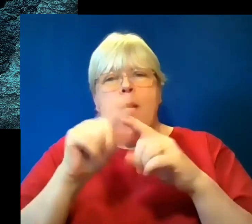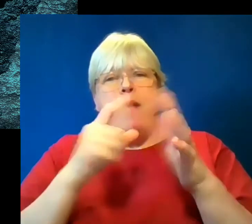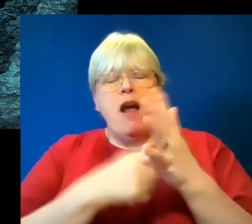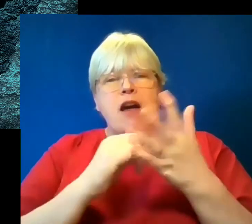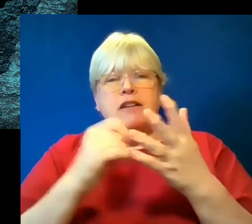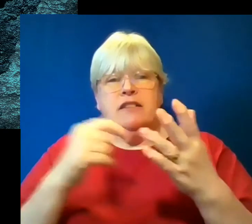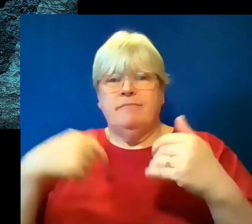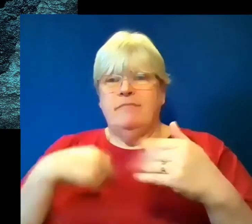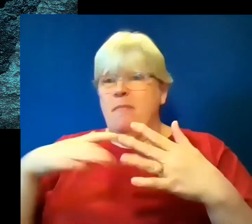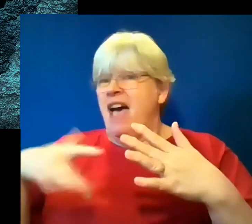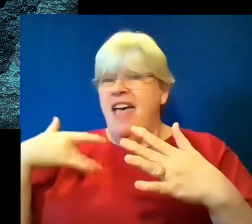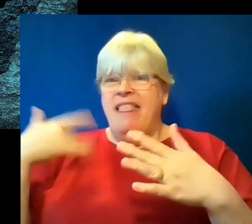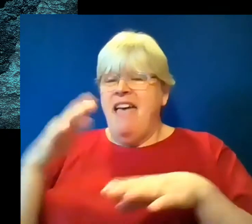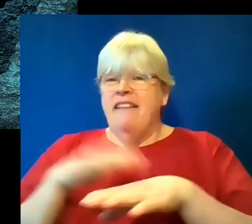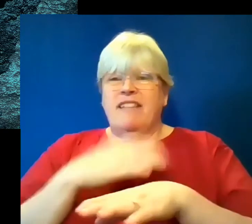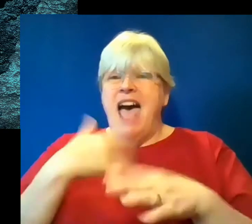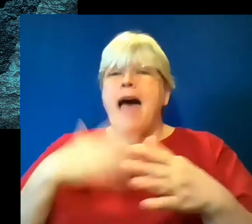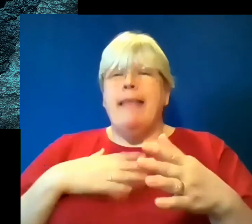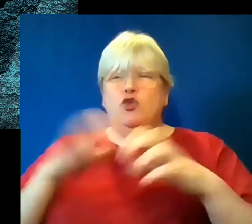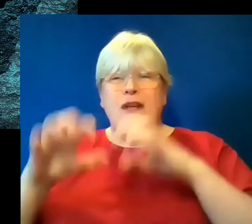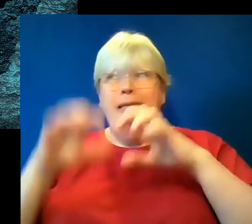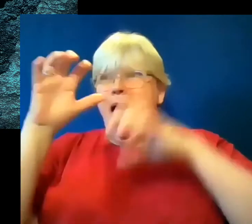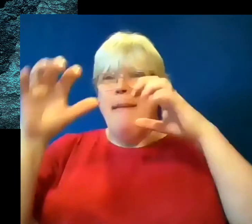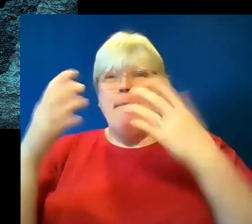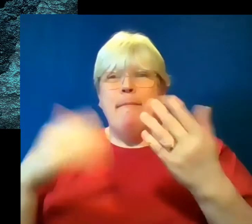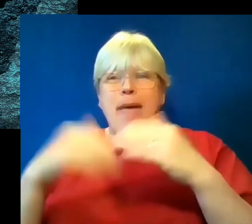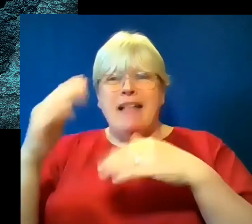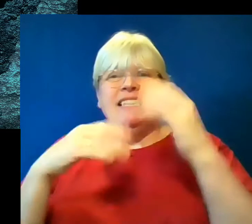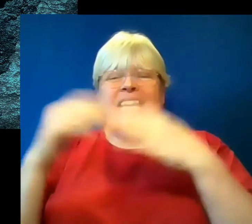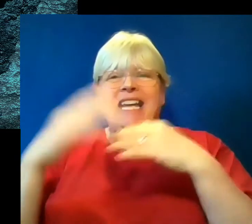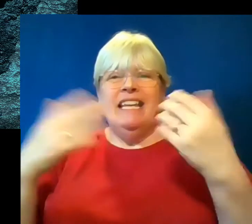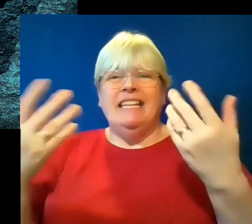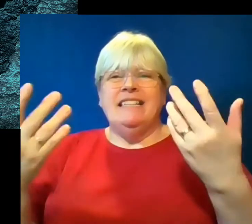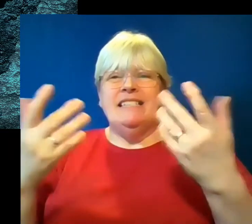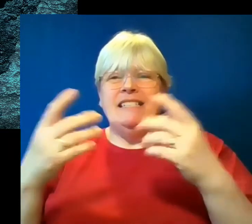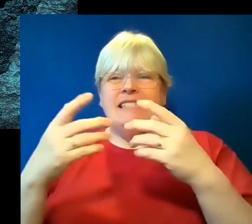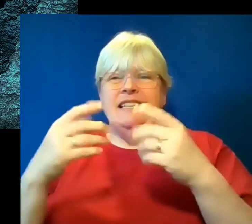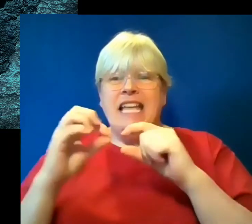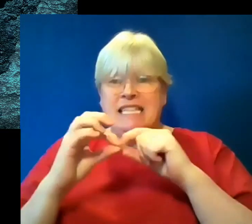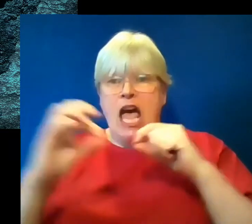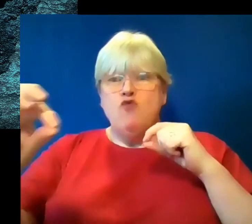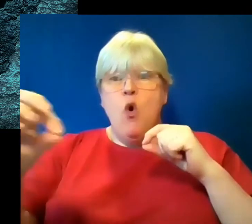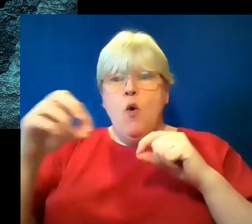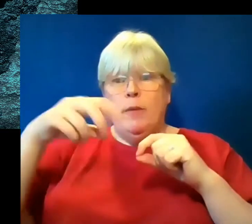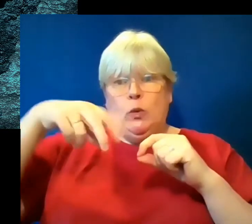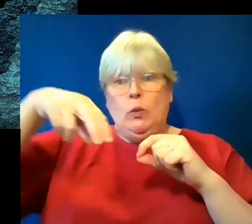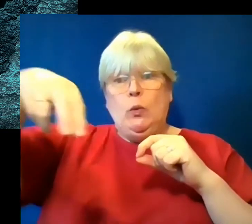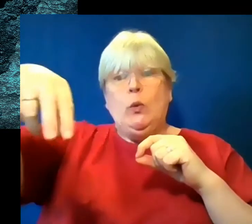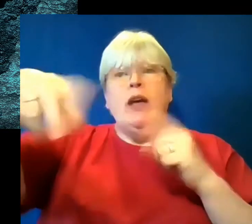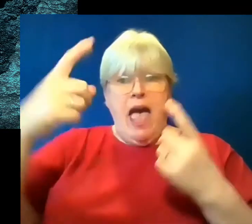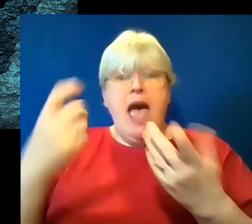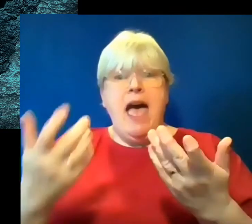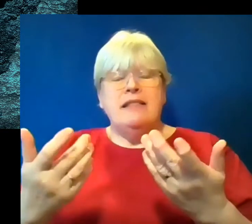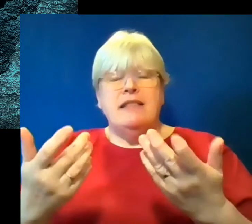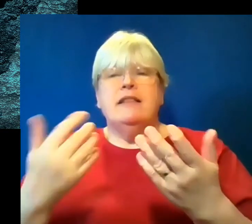lifelong pleasure in climbing. I used to climb buildings, and I also walk a tightrope. So I think it's partly because I want